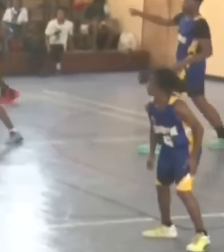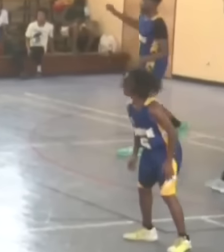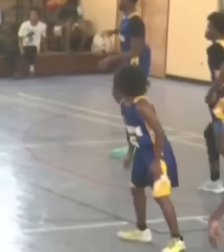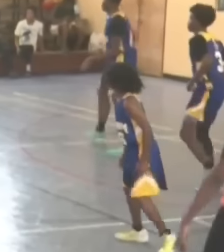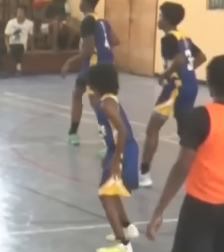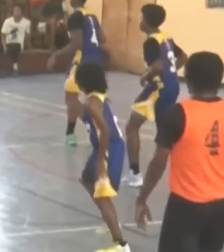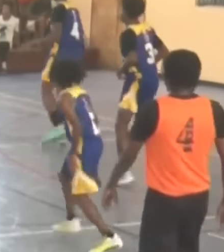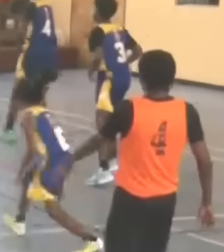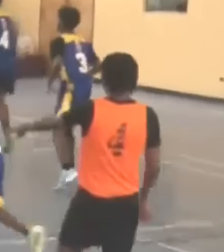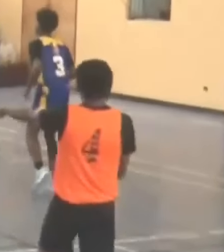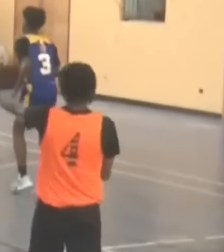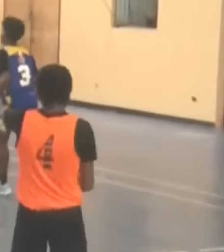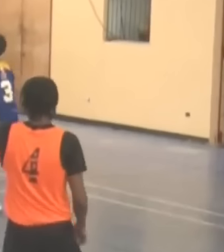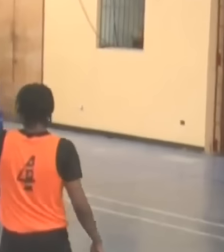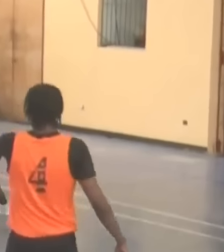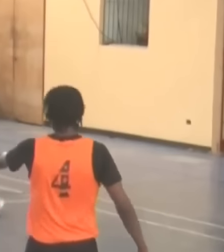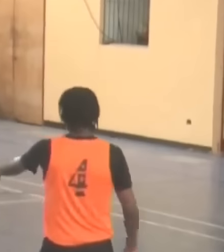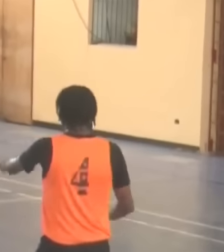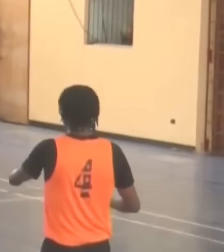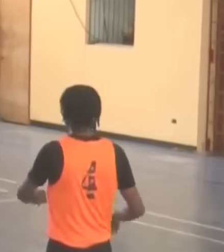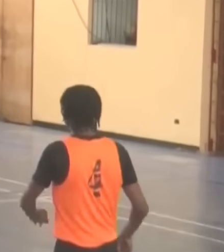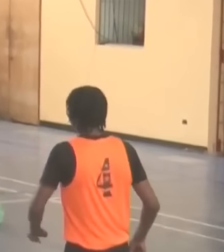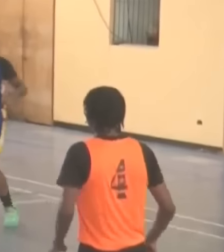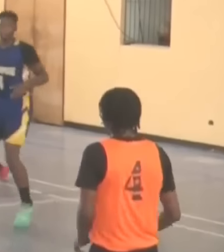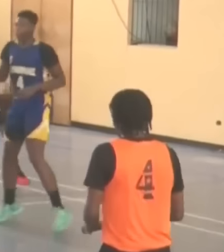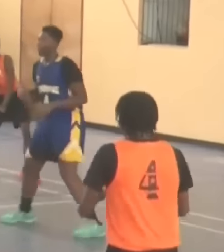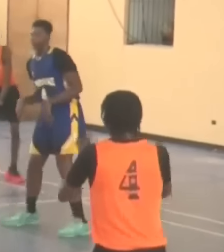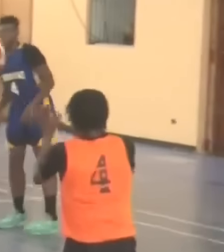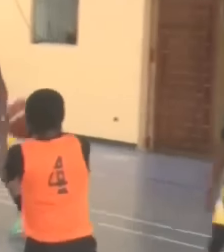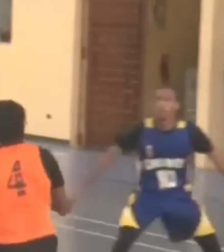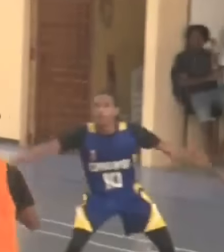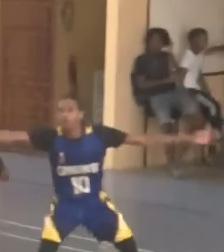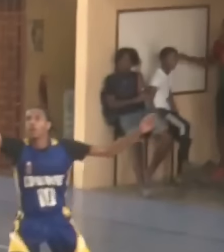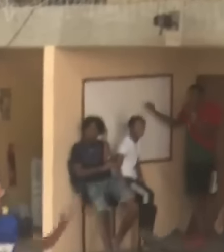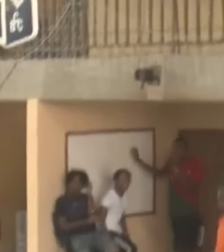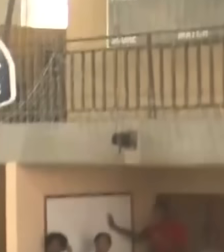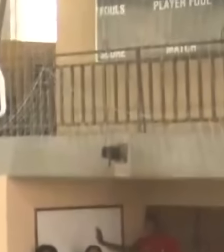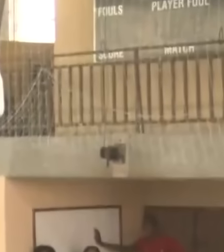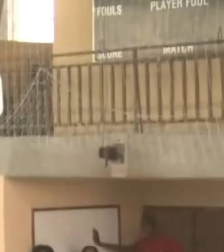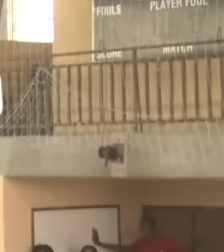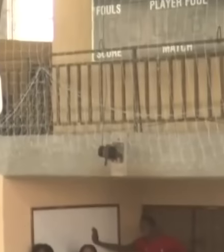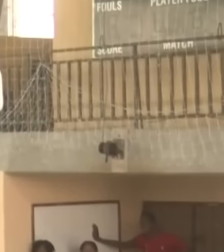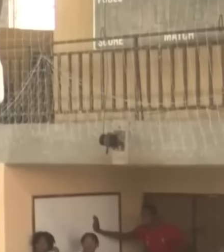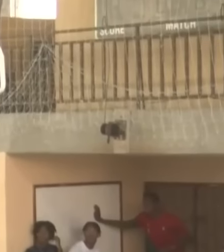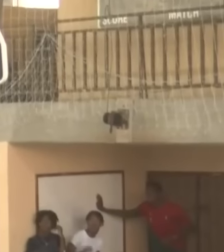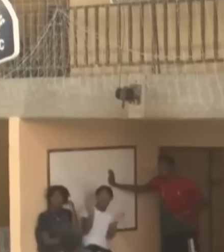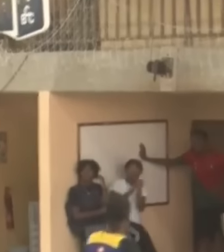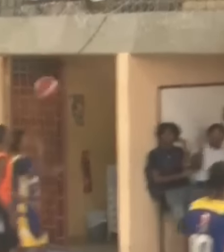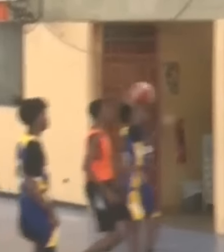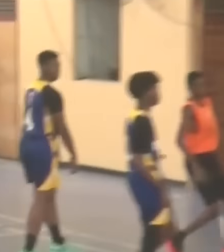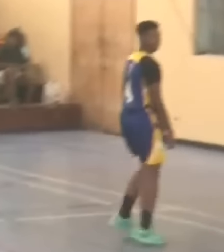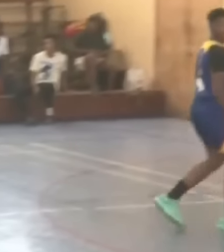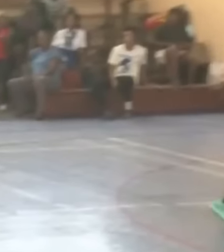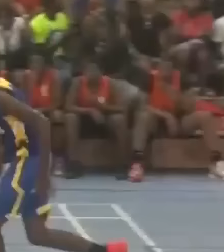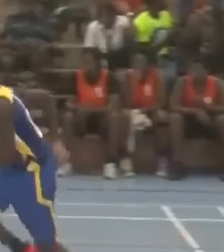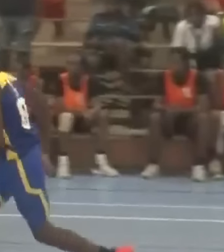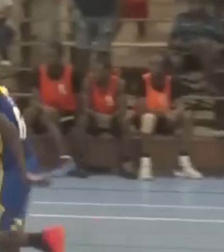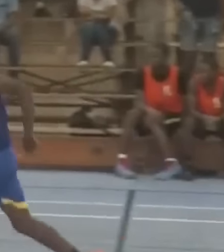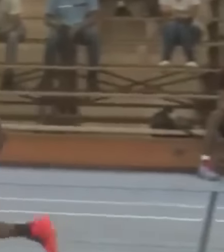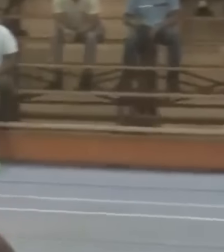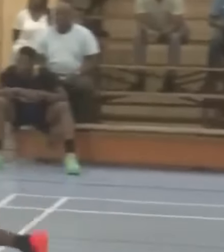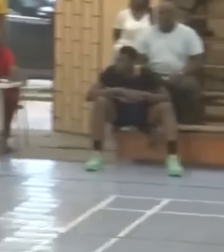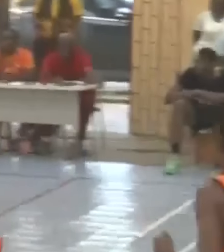BCC on a mini run to close out the half, locking the score at 30 points apiece. Aline from downtown Sugar. Let's